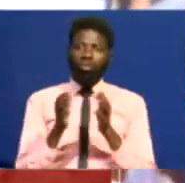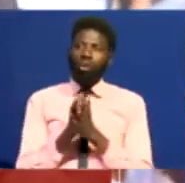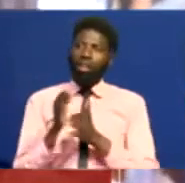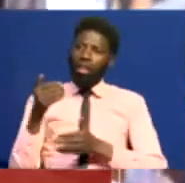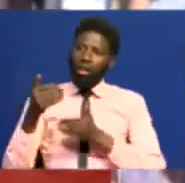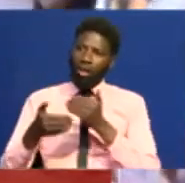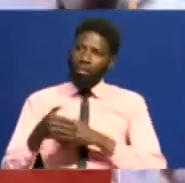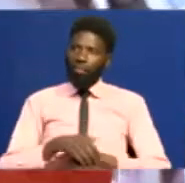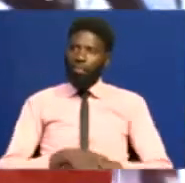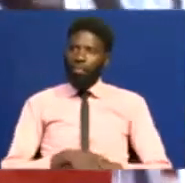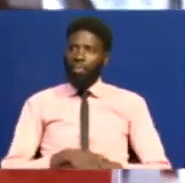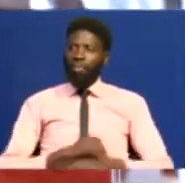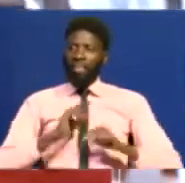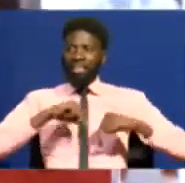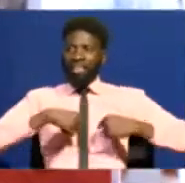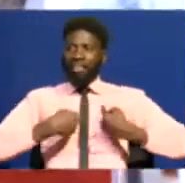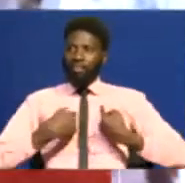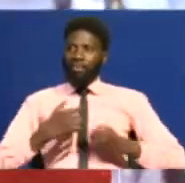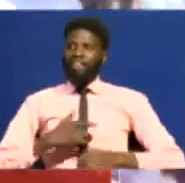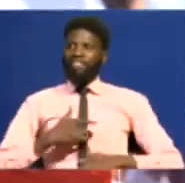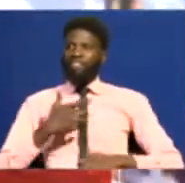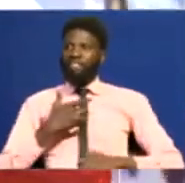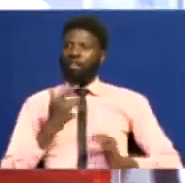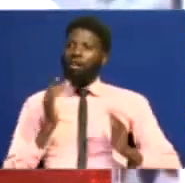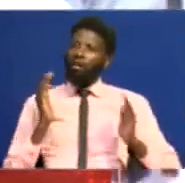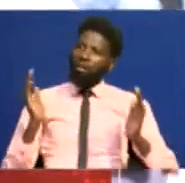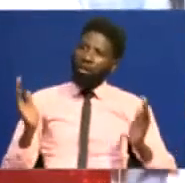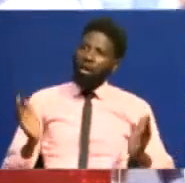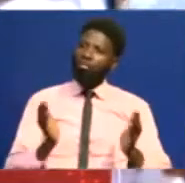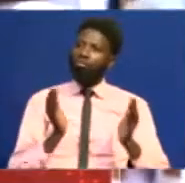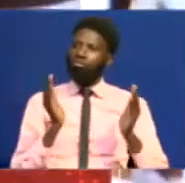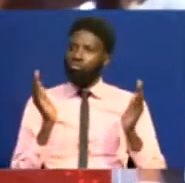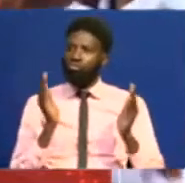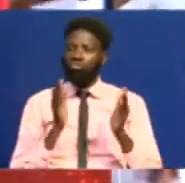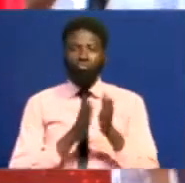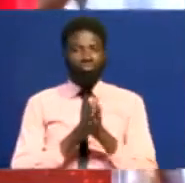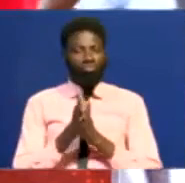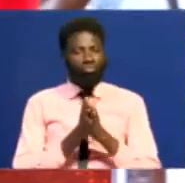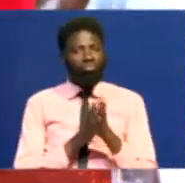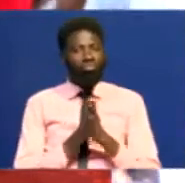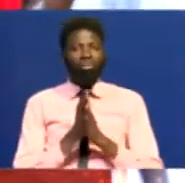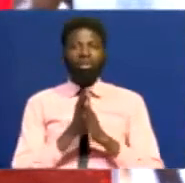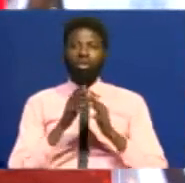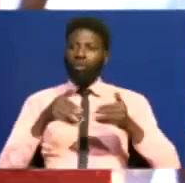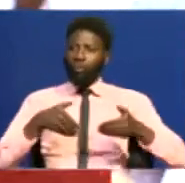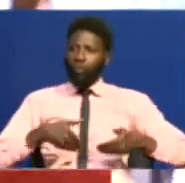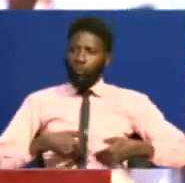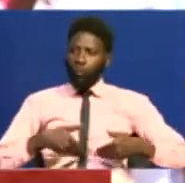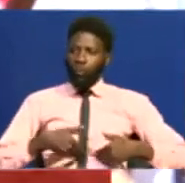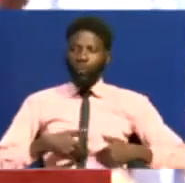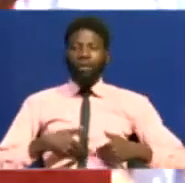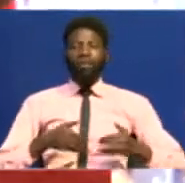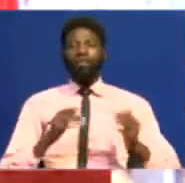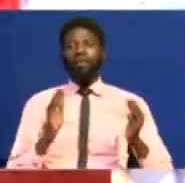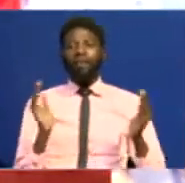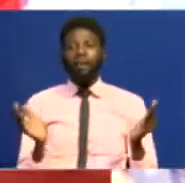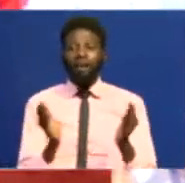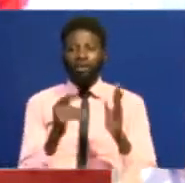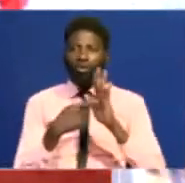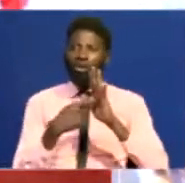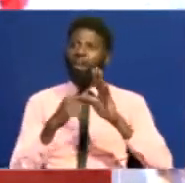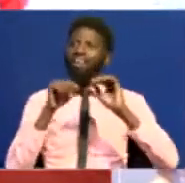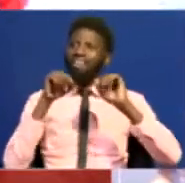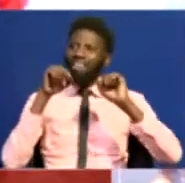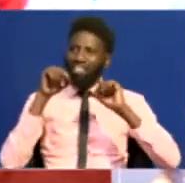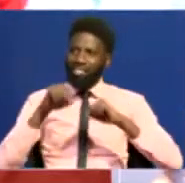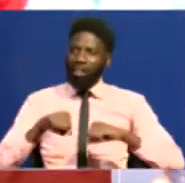me it's the encouragement and the, you know, the motivation that she's giving to the young ladies, just to show them that it's possible and they